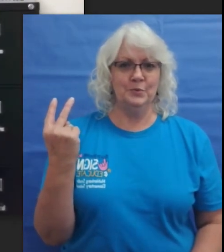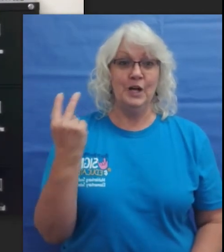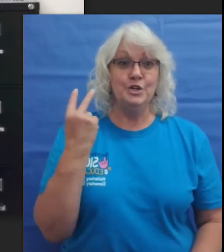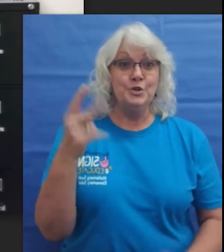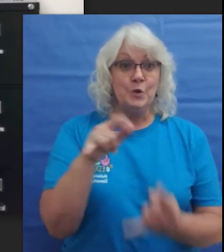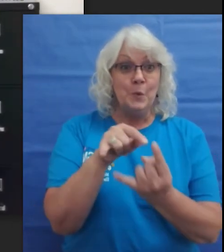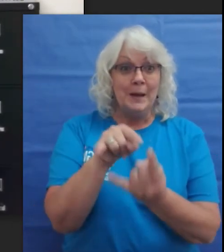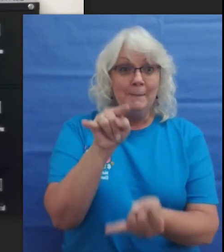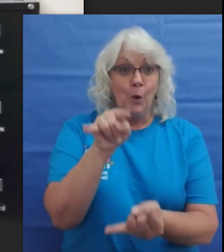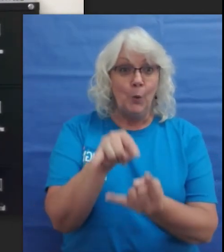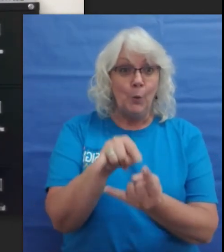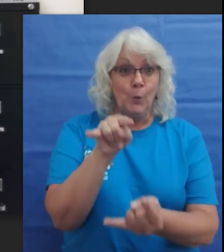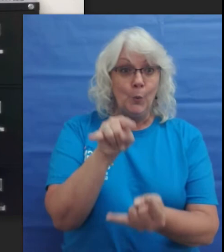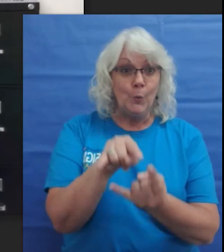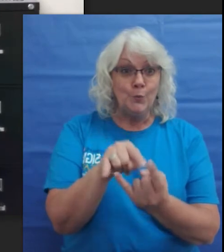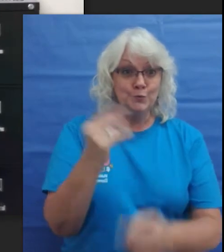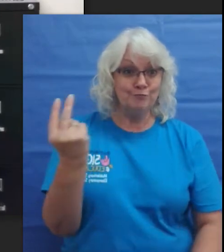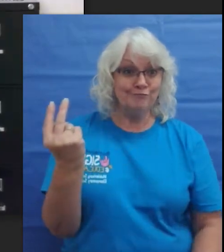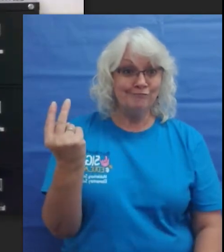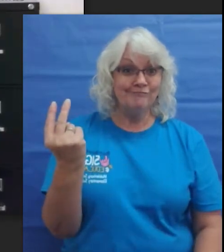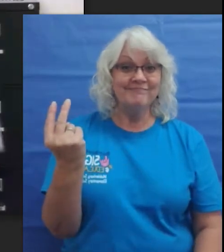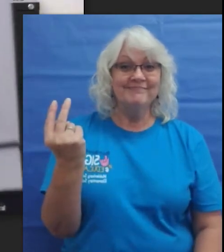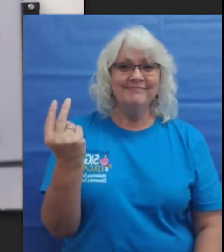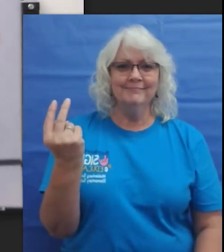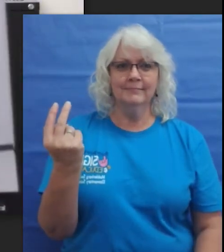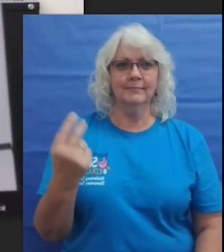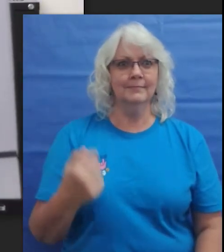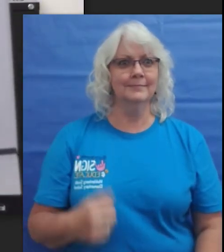Two hippos.